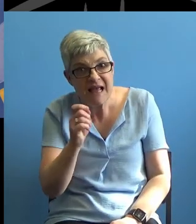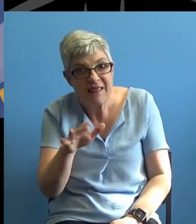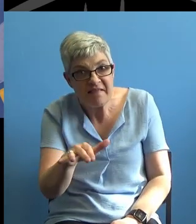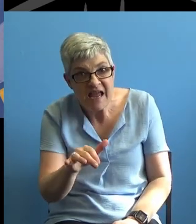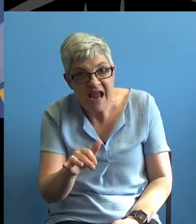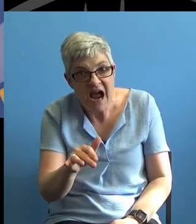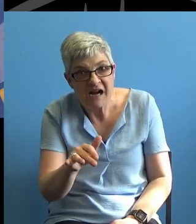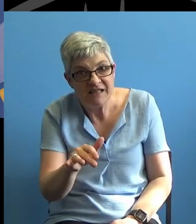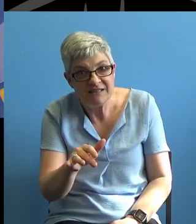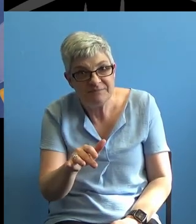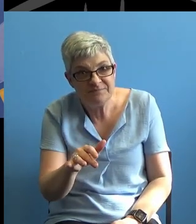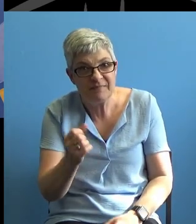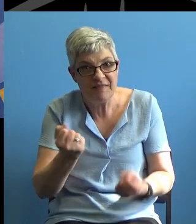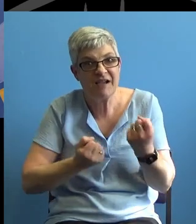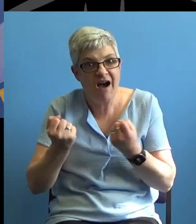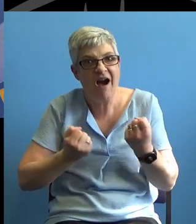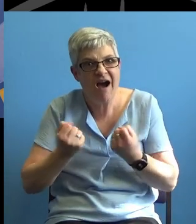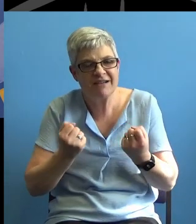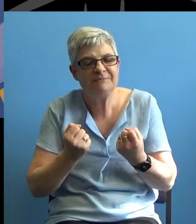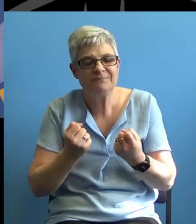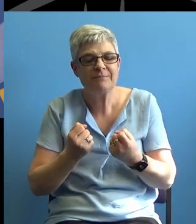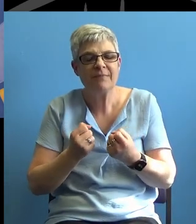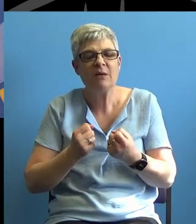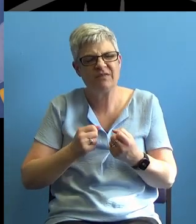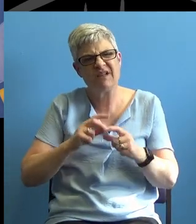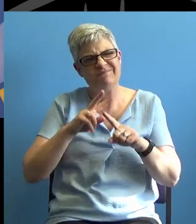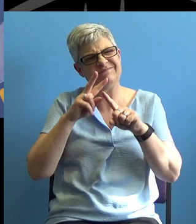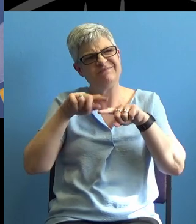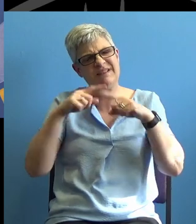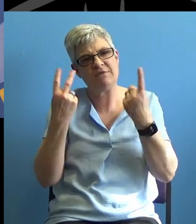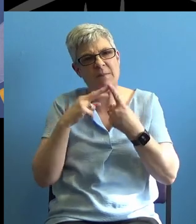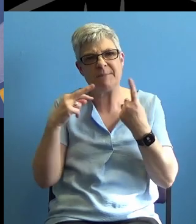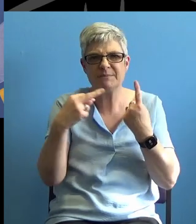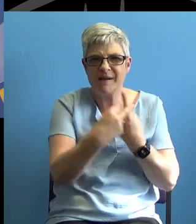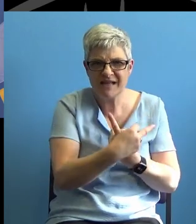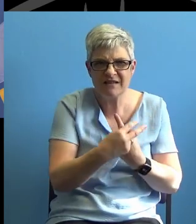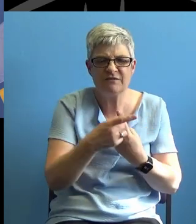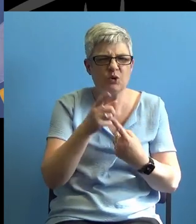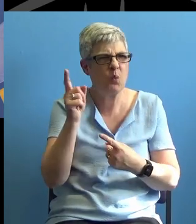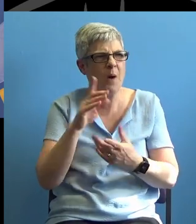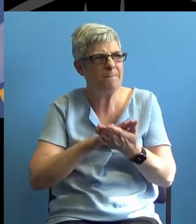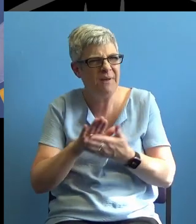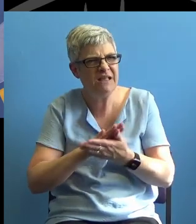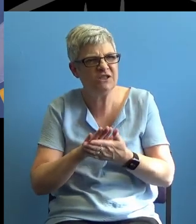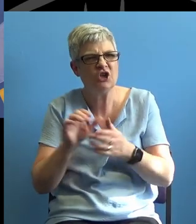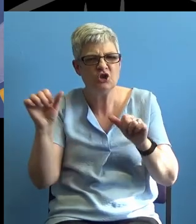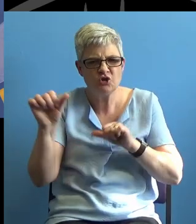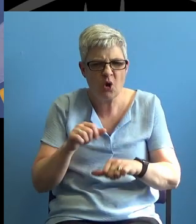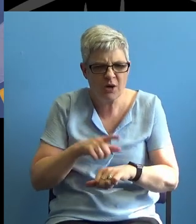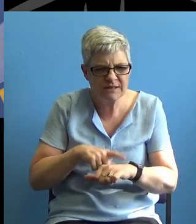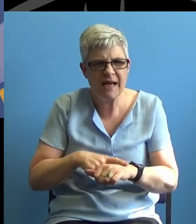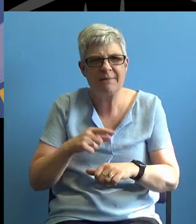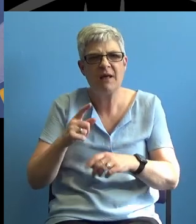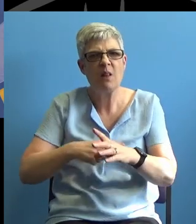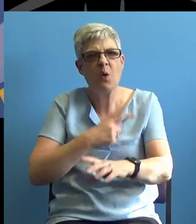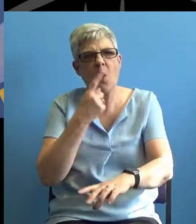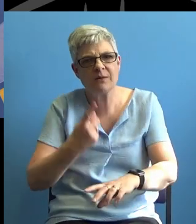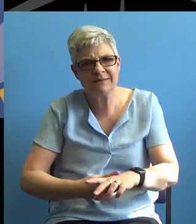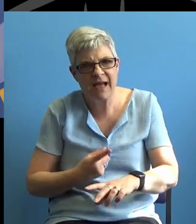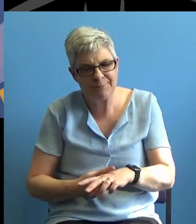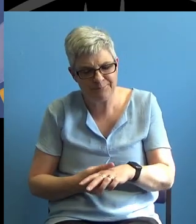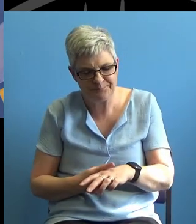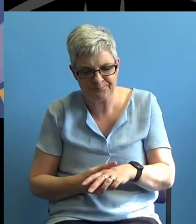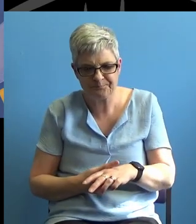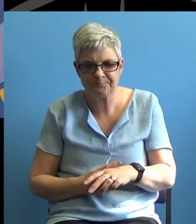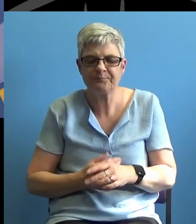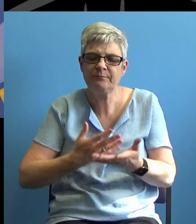yet? We have different perspectives on what is a short or what is a long time. And too